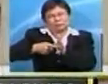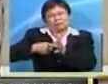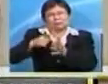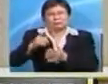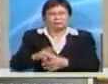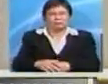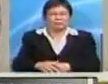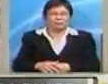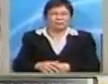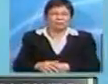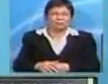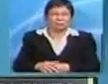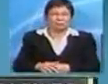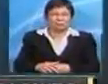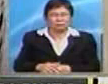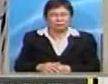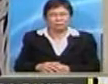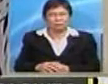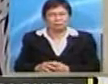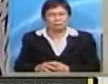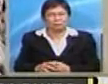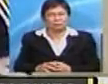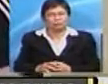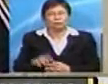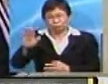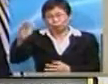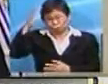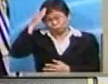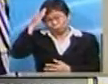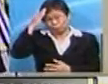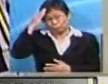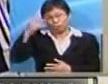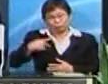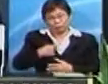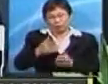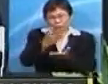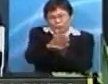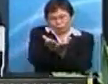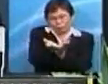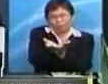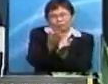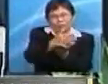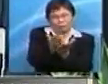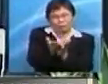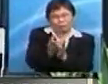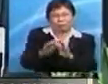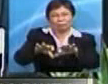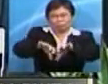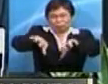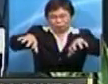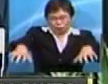the search, right? Yes. As you know, we have divided the areas of search into